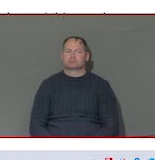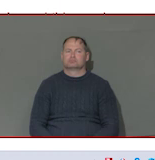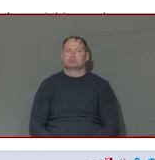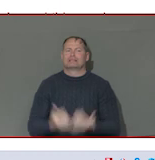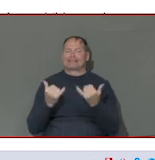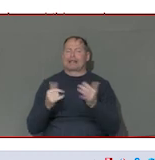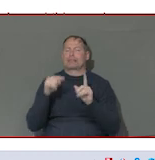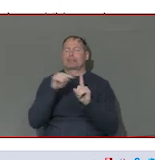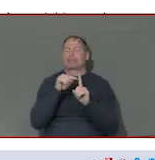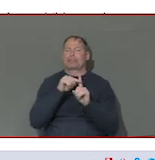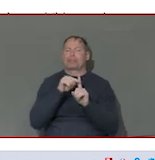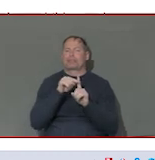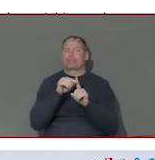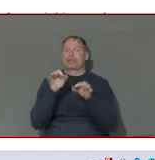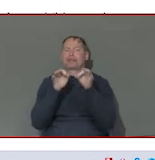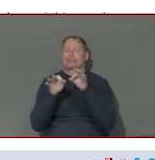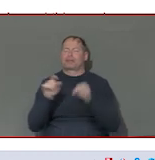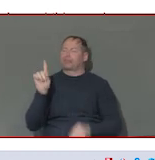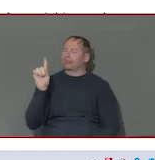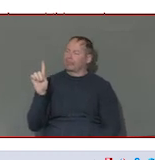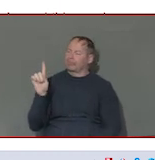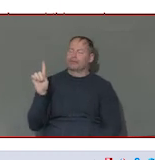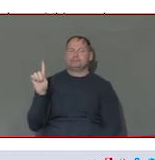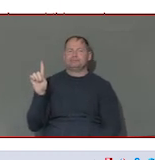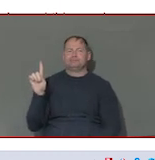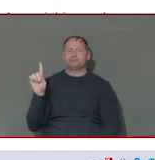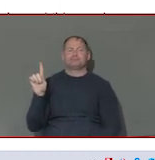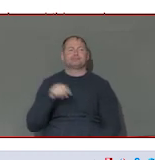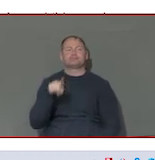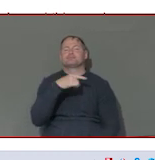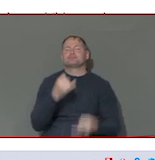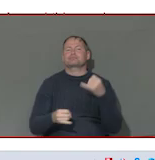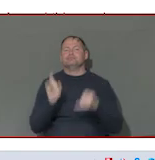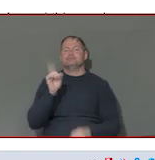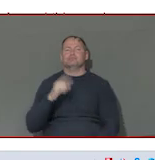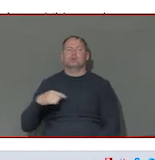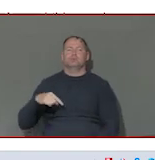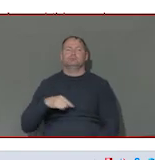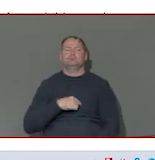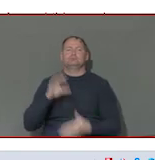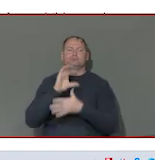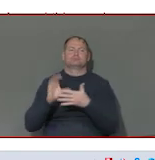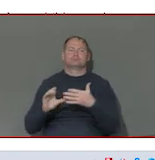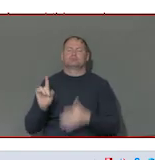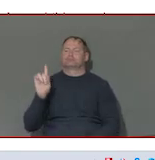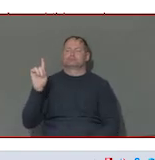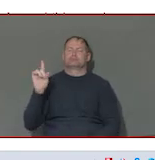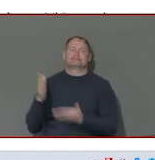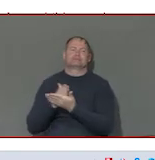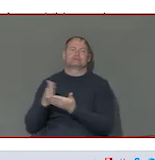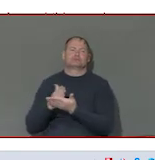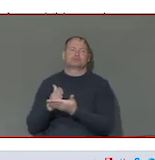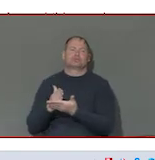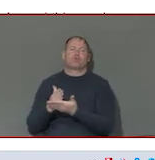the advantage of the upright posture, they would say, we share the characteristic upright posture